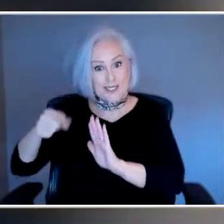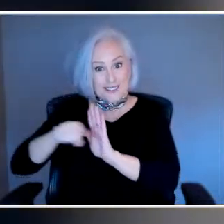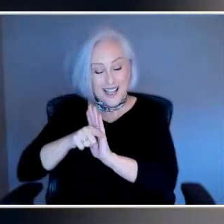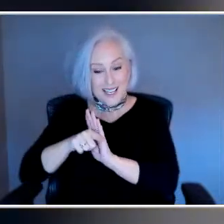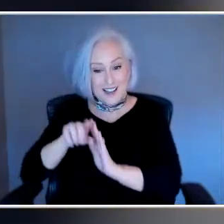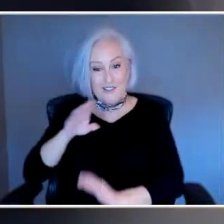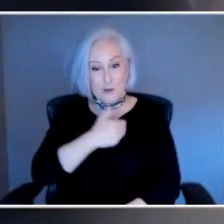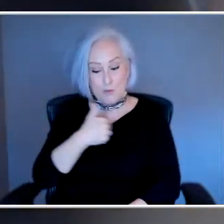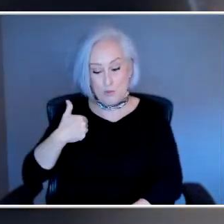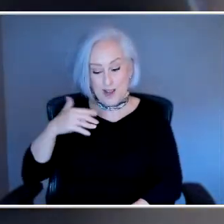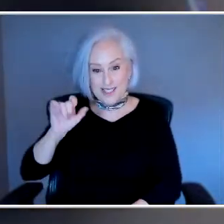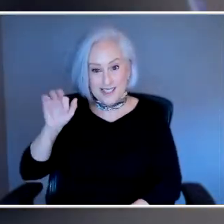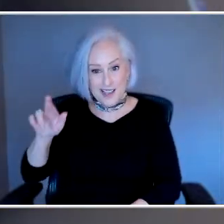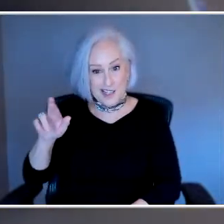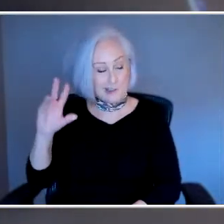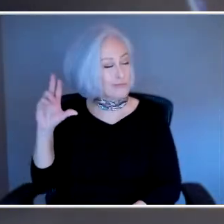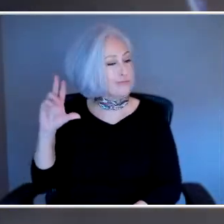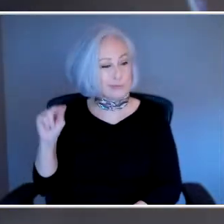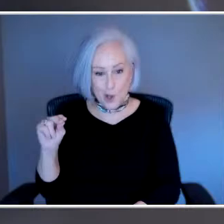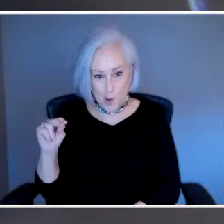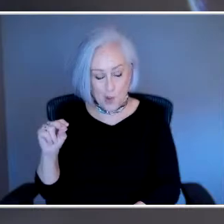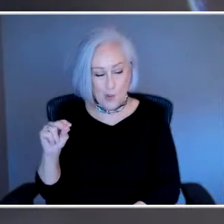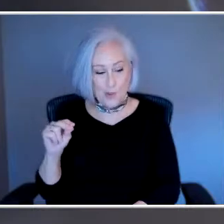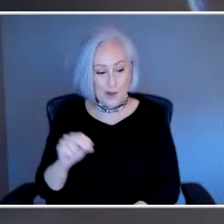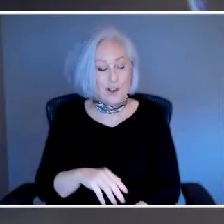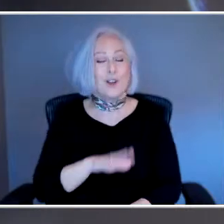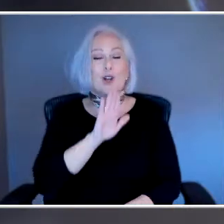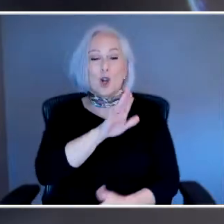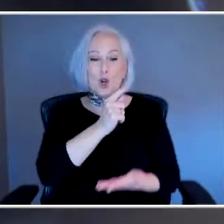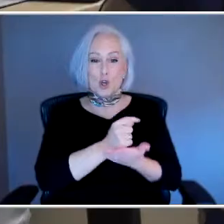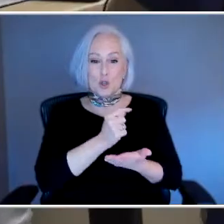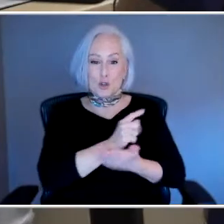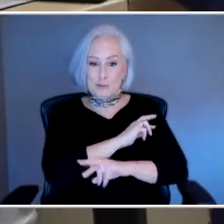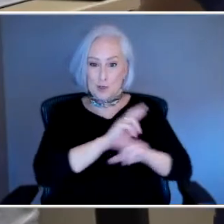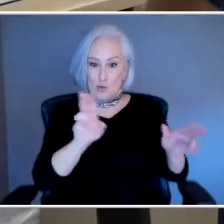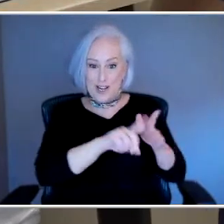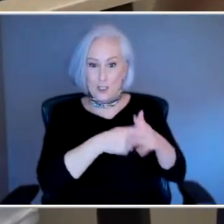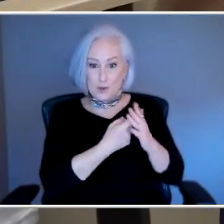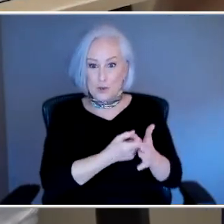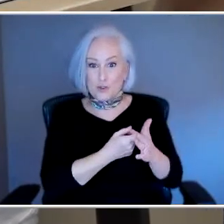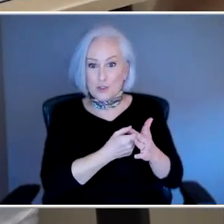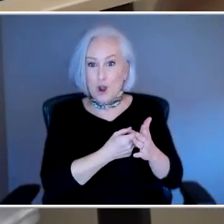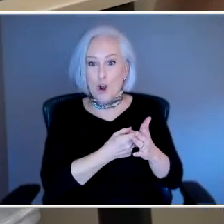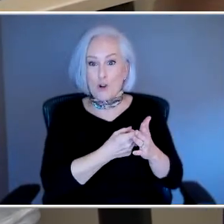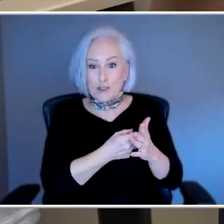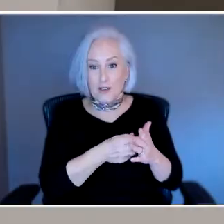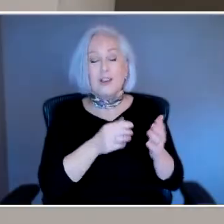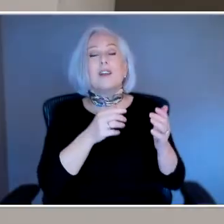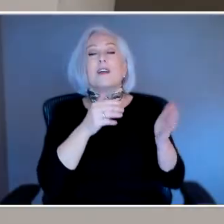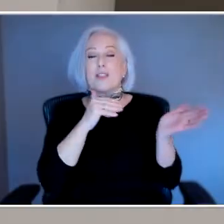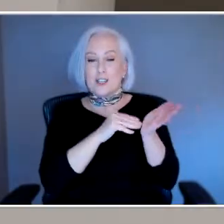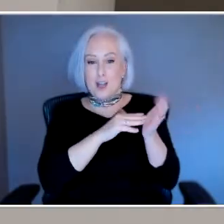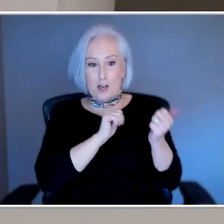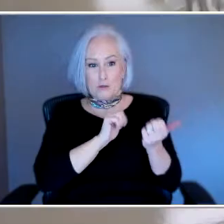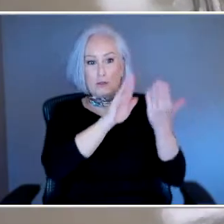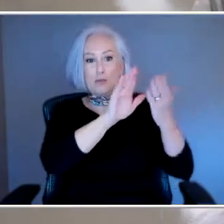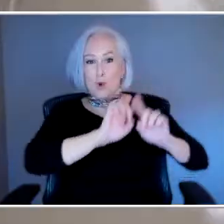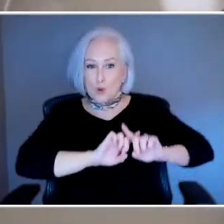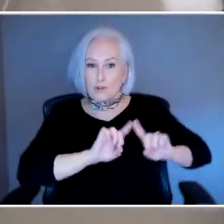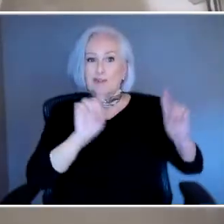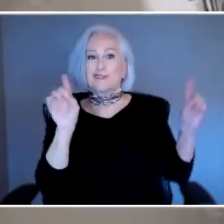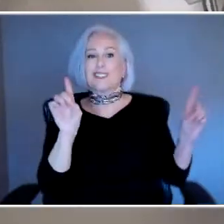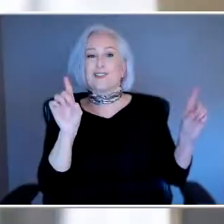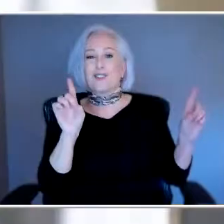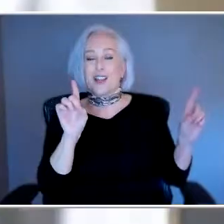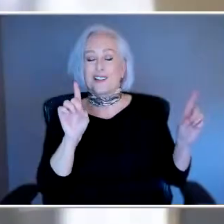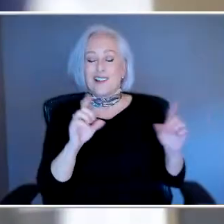begin, Allison's doctors changed course and the tumor shrunk. Take your baby. Thank you. Thank you. All right. Okay. All right, we're gonna